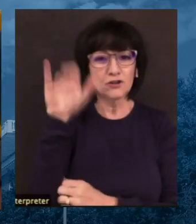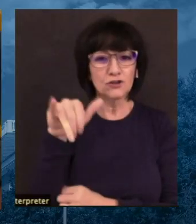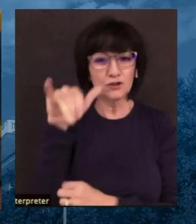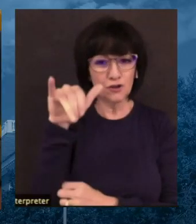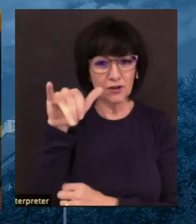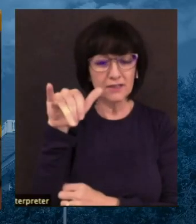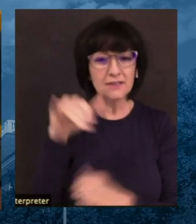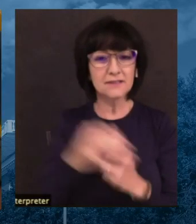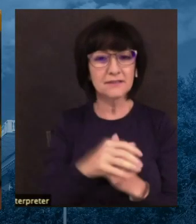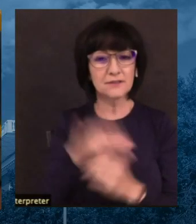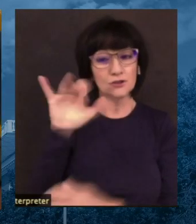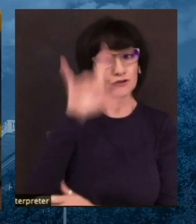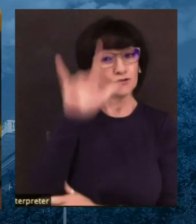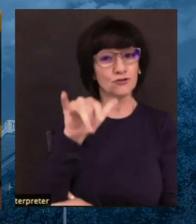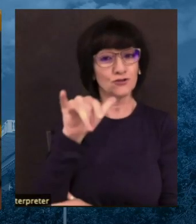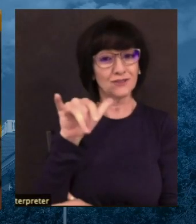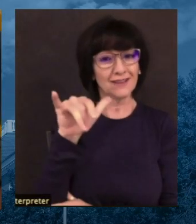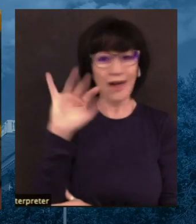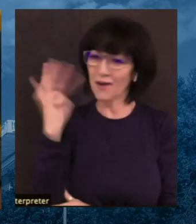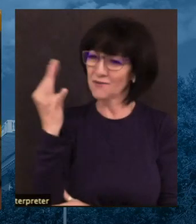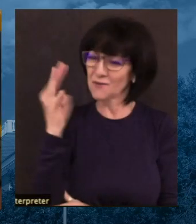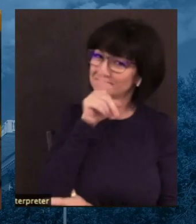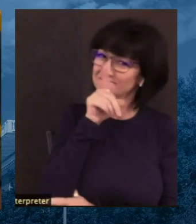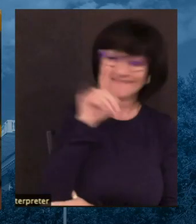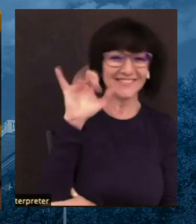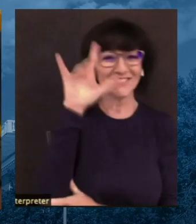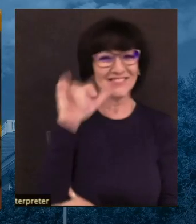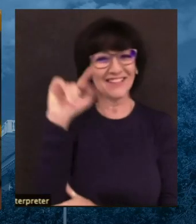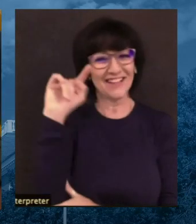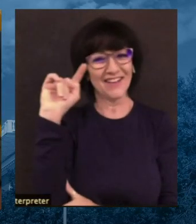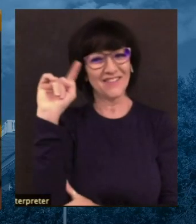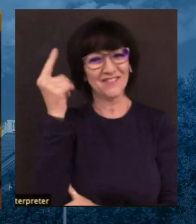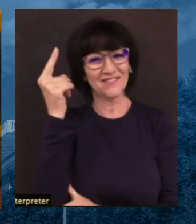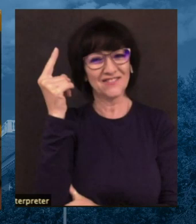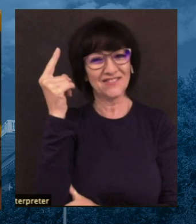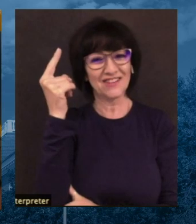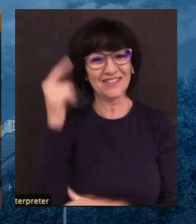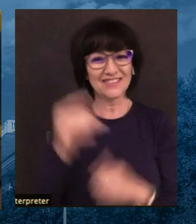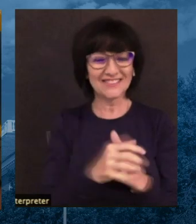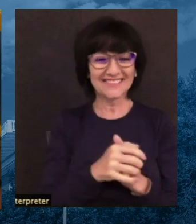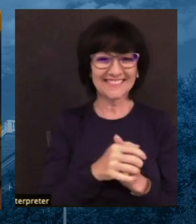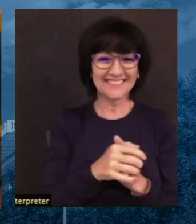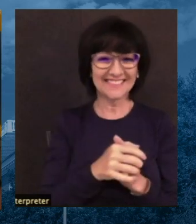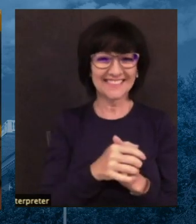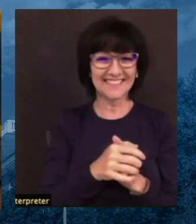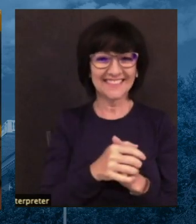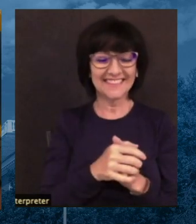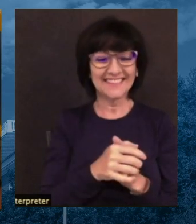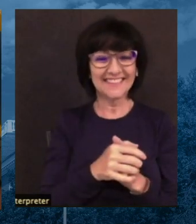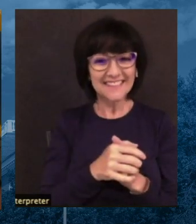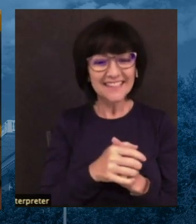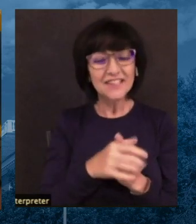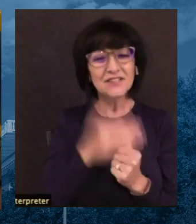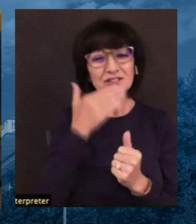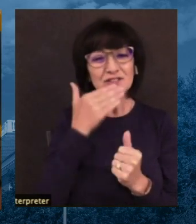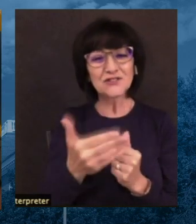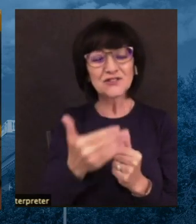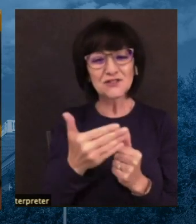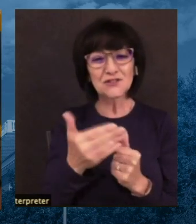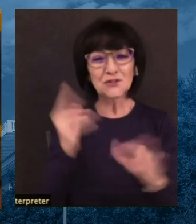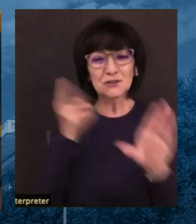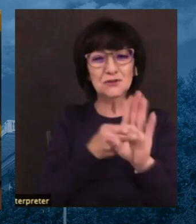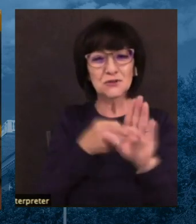4th, July 1st. I'm sorry. The wish being the father of the thought. It's good to be with all of you as